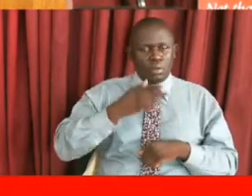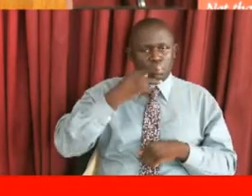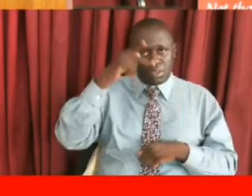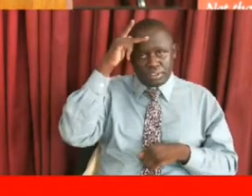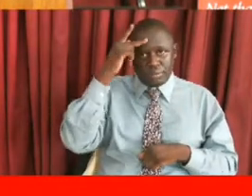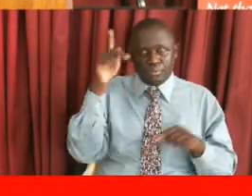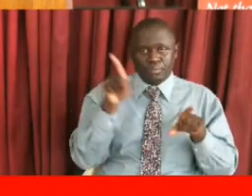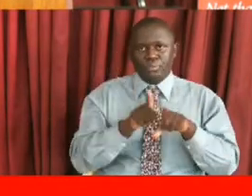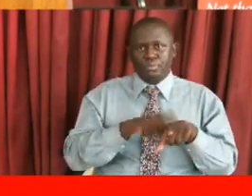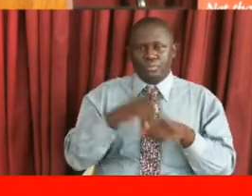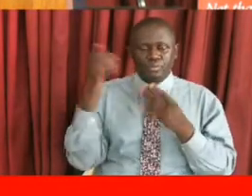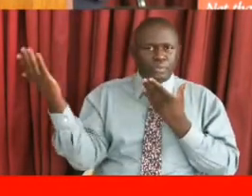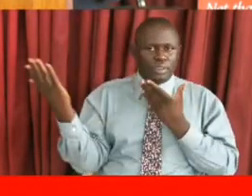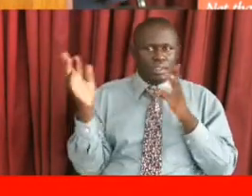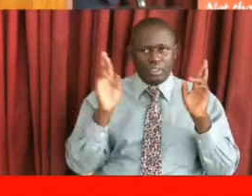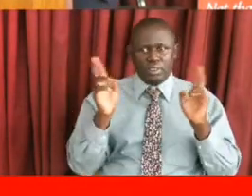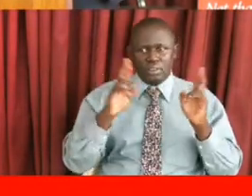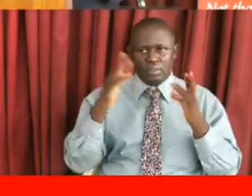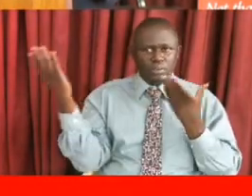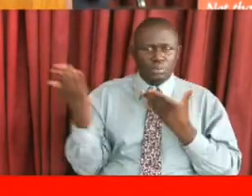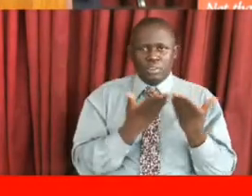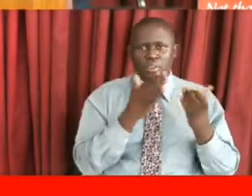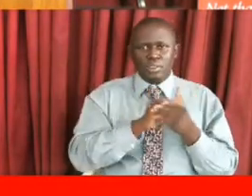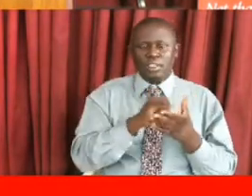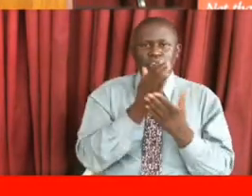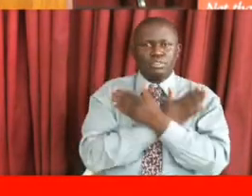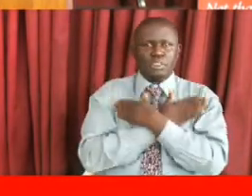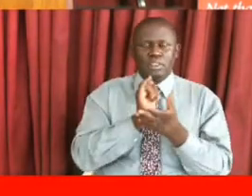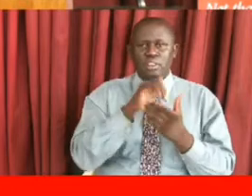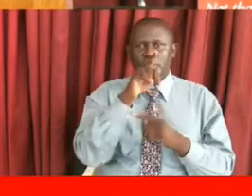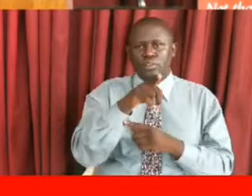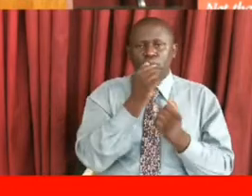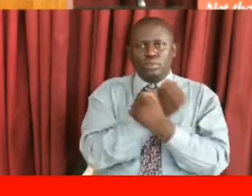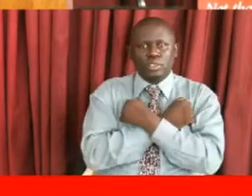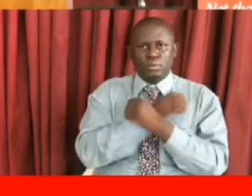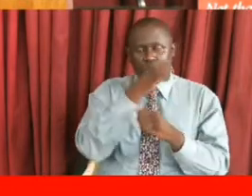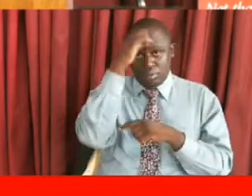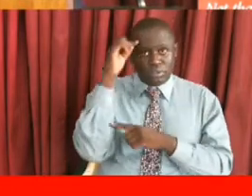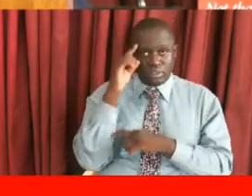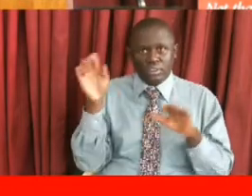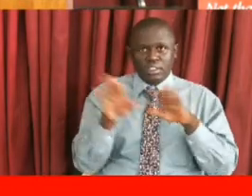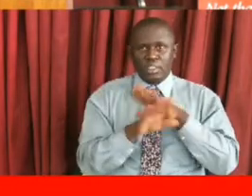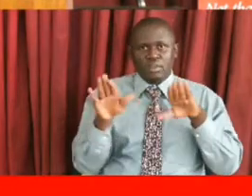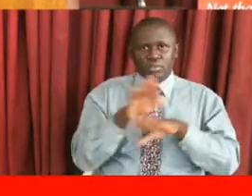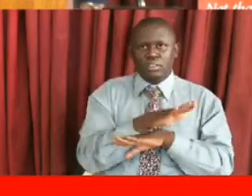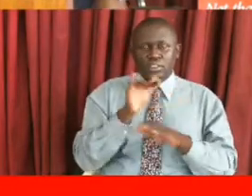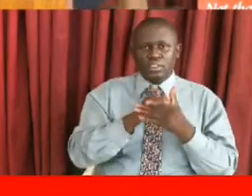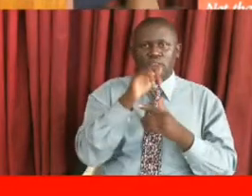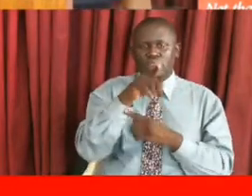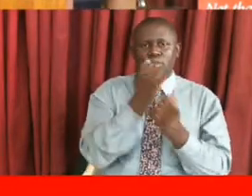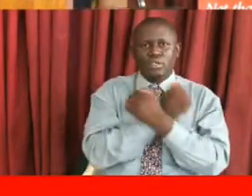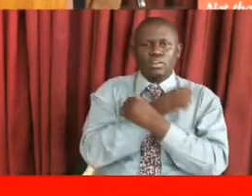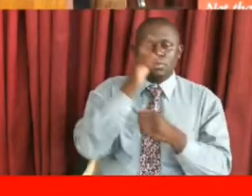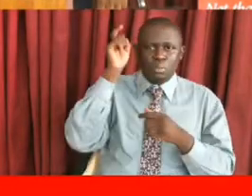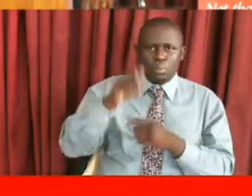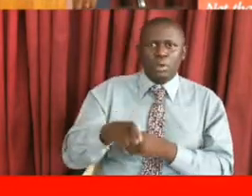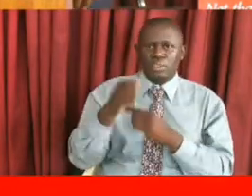in that friend you love because everything you love must be put there for